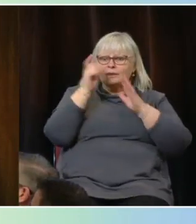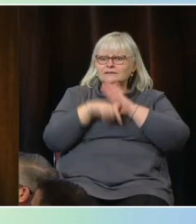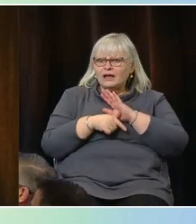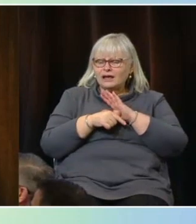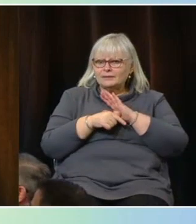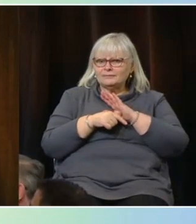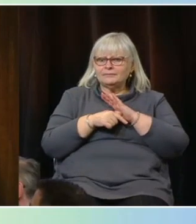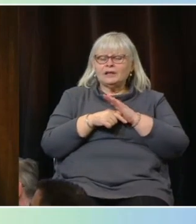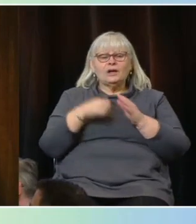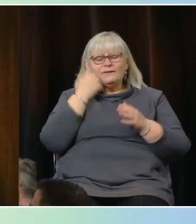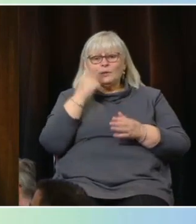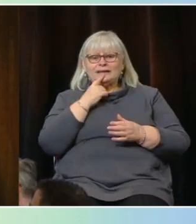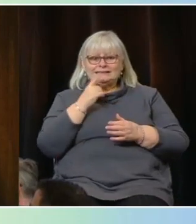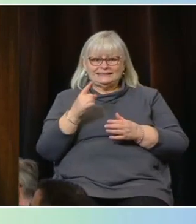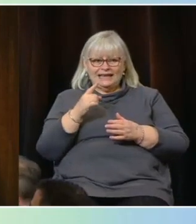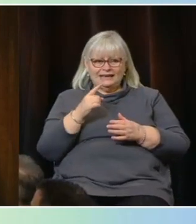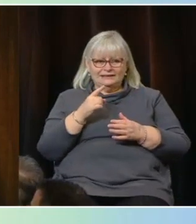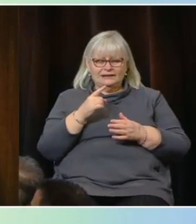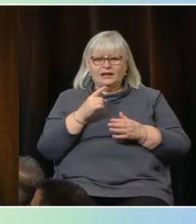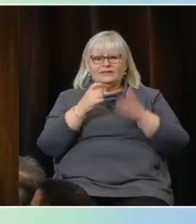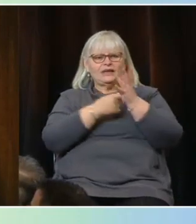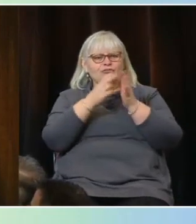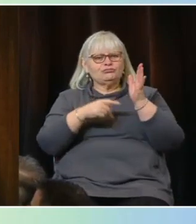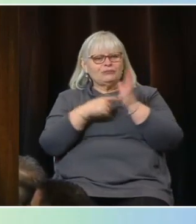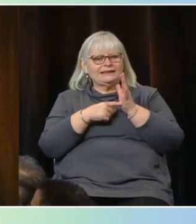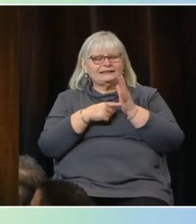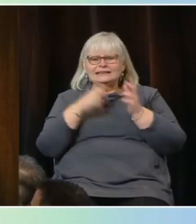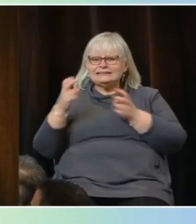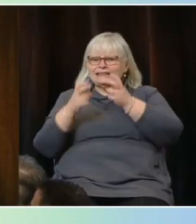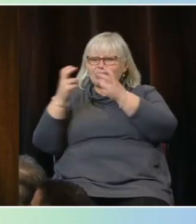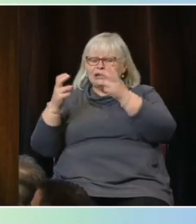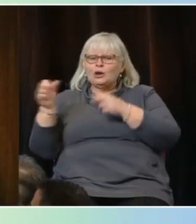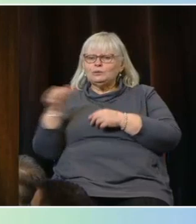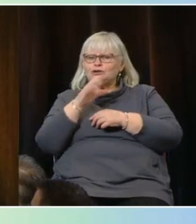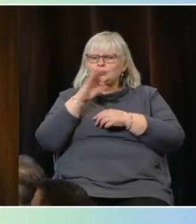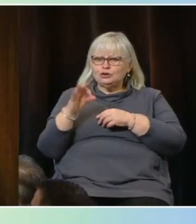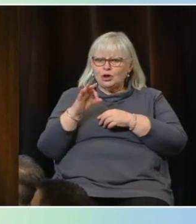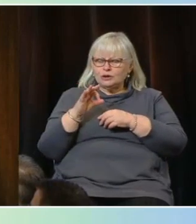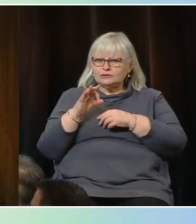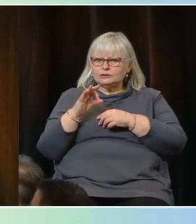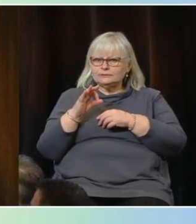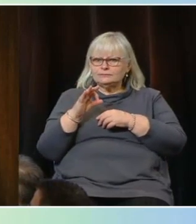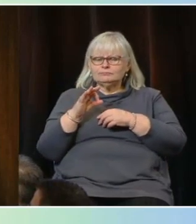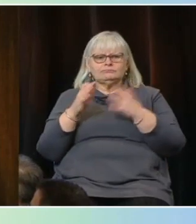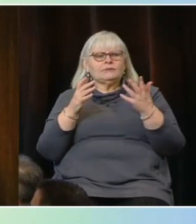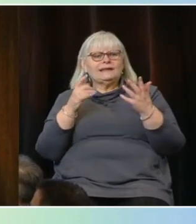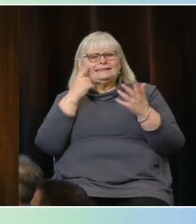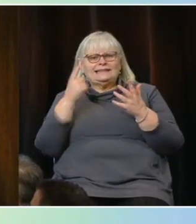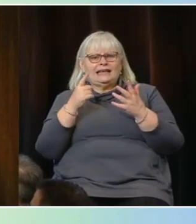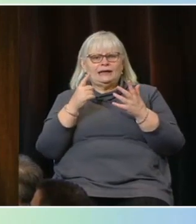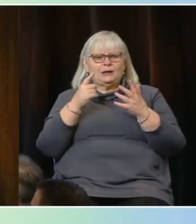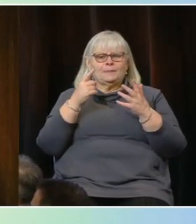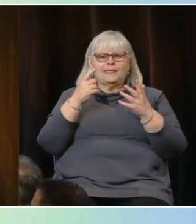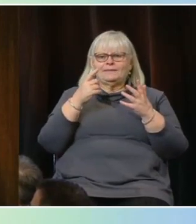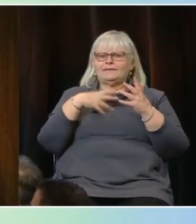have long warned of the productivity sap from rent seeking we should not want to be a country where firms see more upside in lobbying to get a better deal from